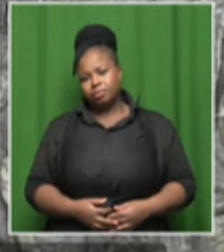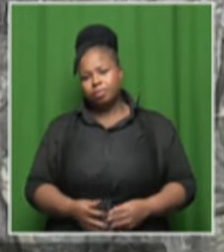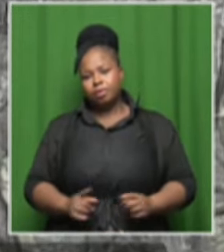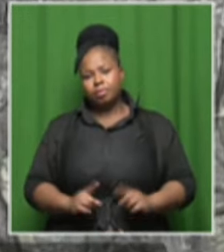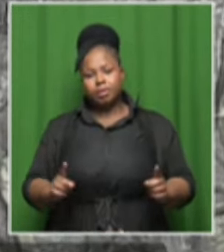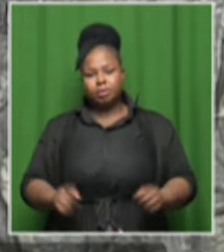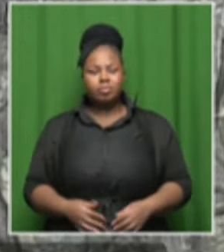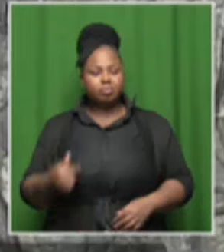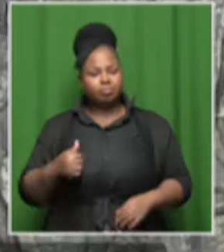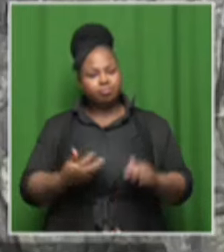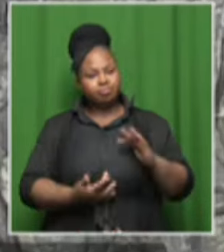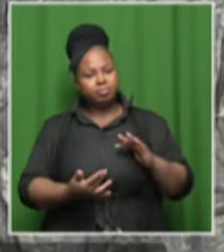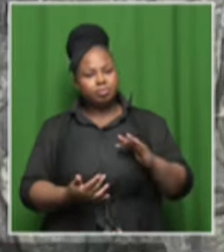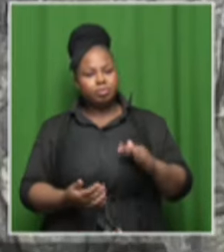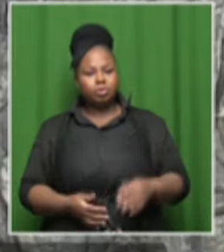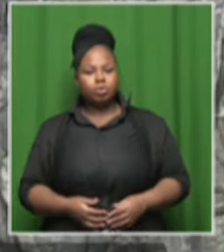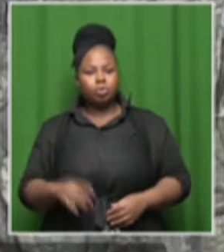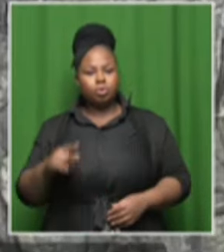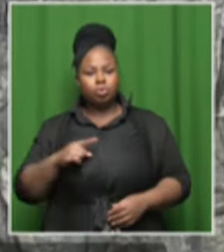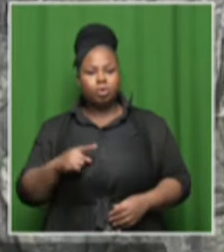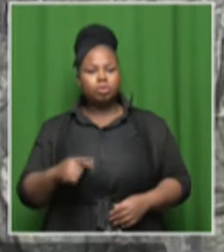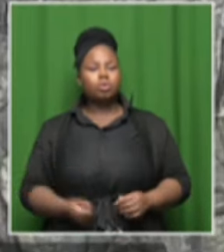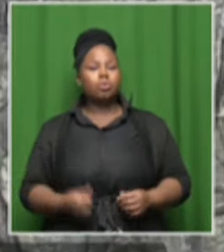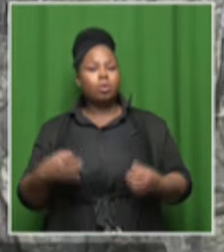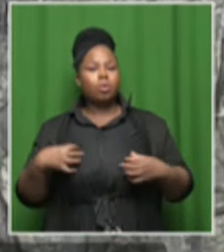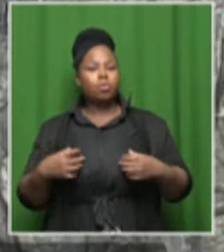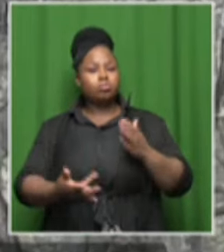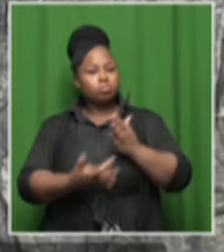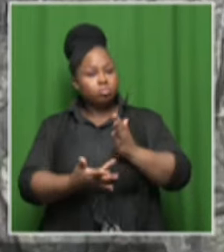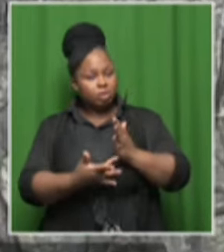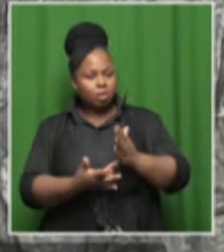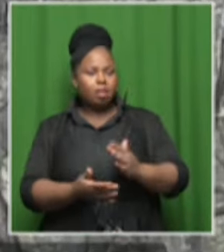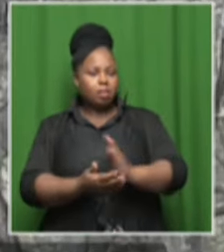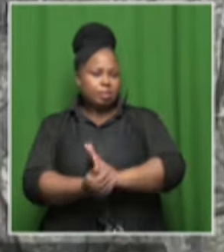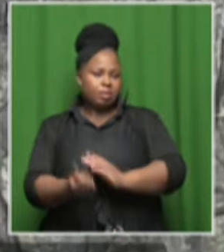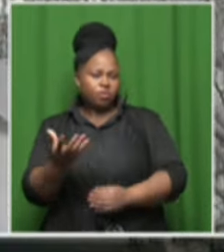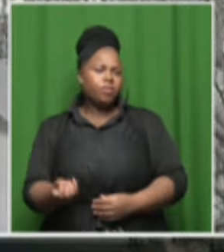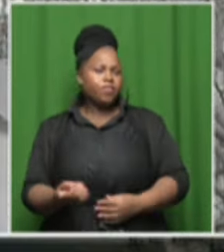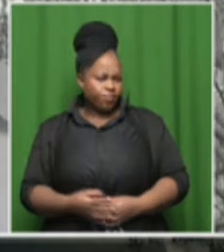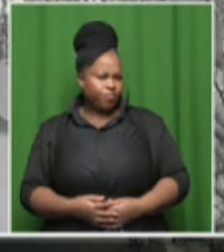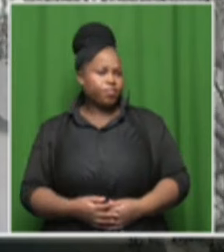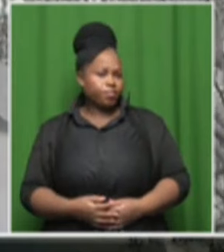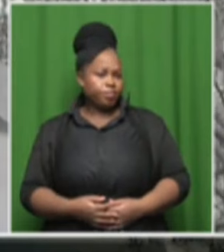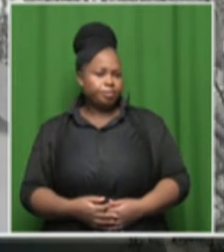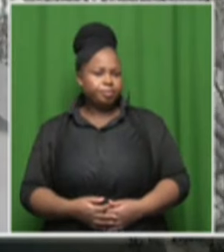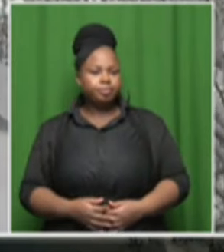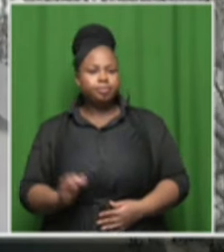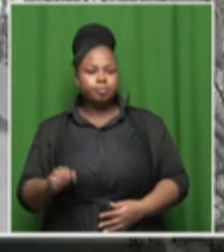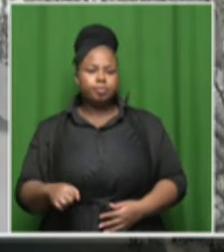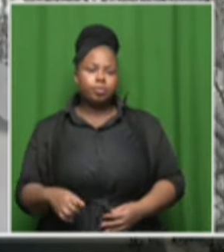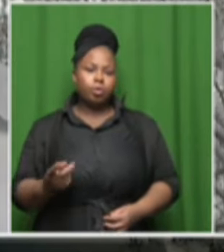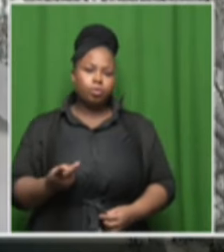feel very passionate about having our own capability to do that. Yes. No, absolutely. And obviously it's going to